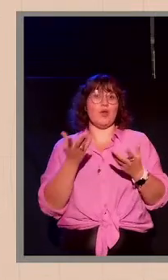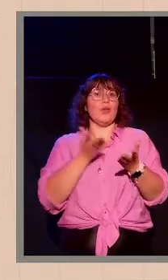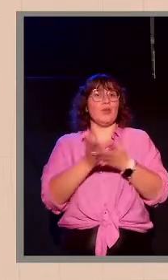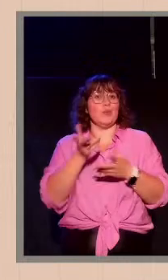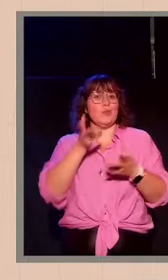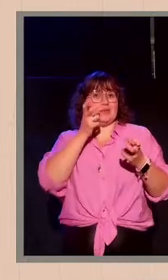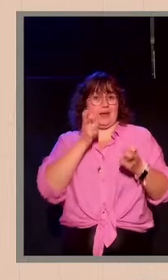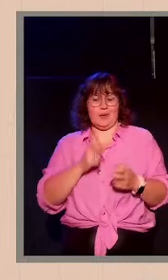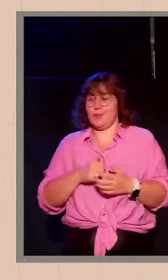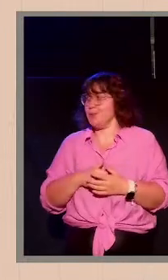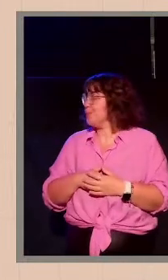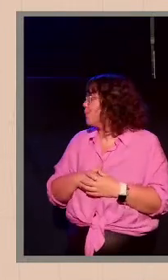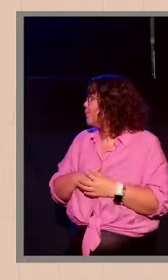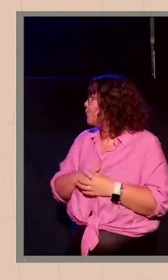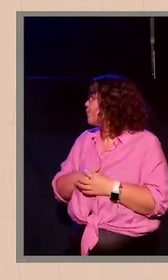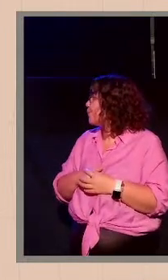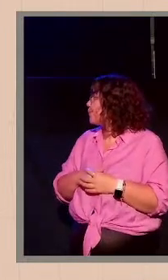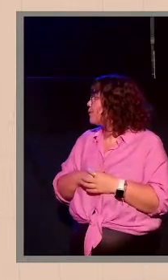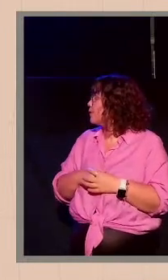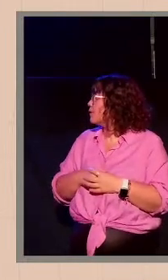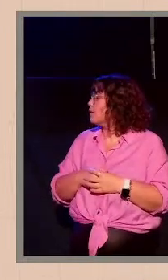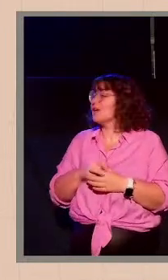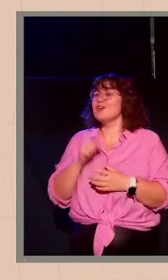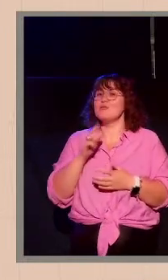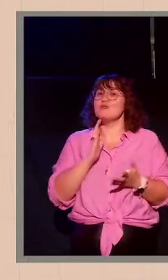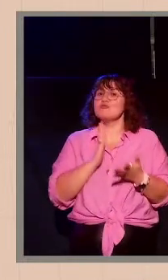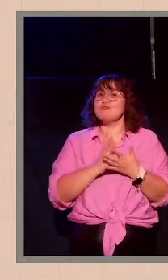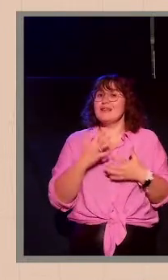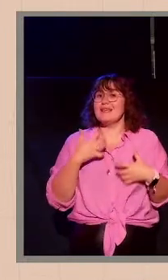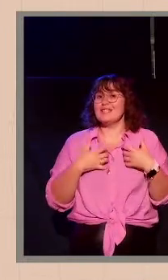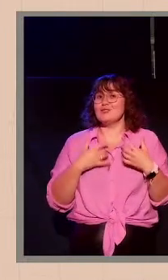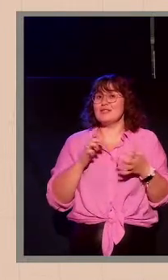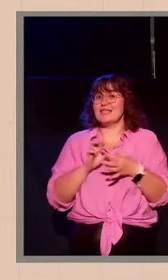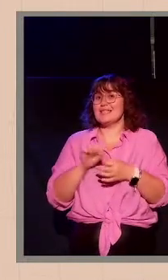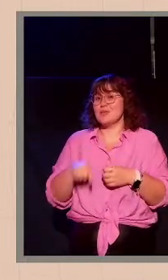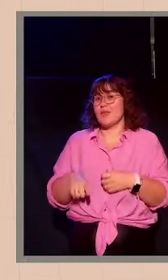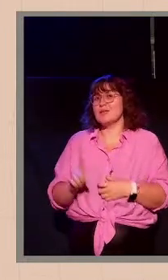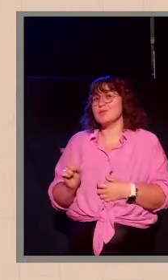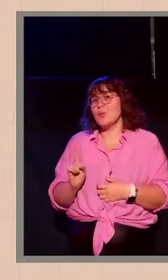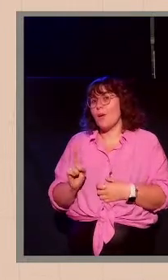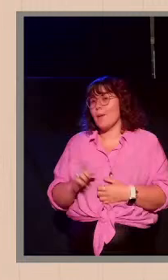it. So what is interesting about this is